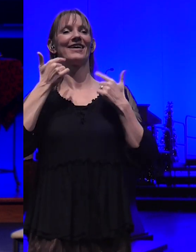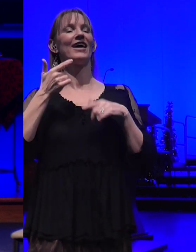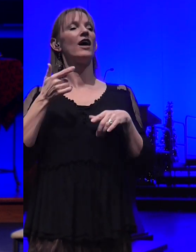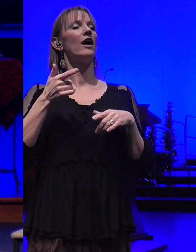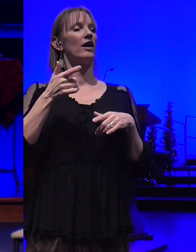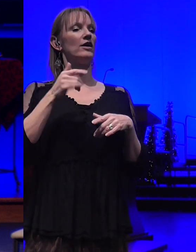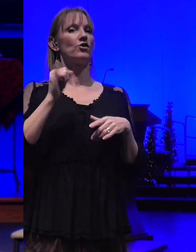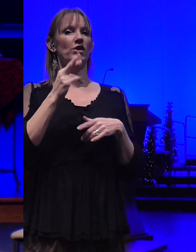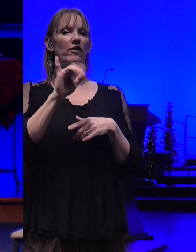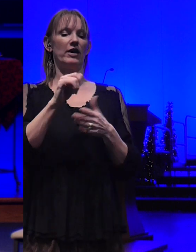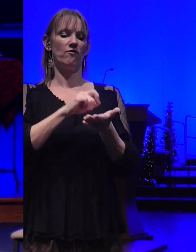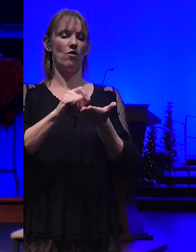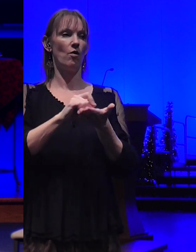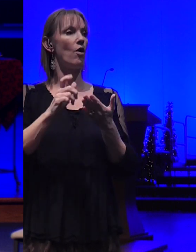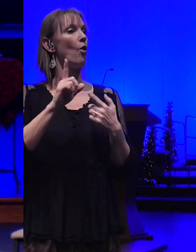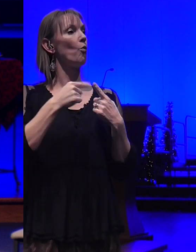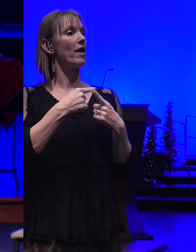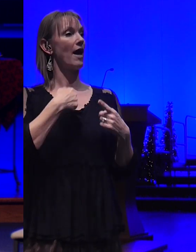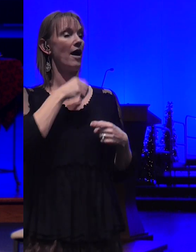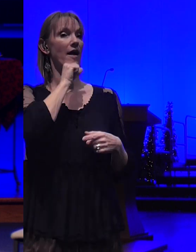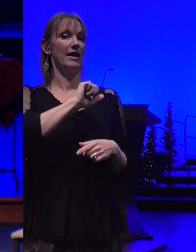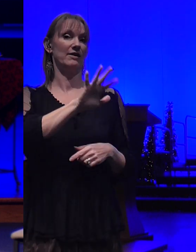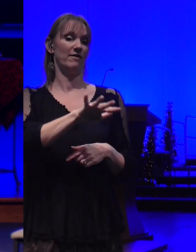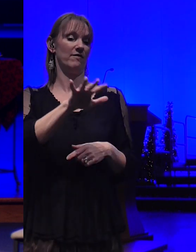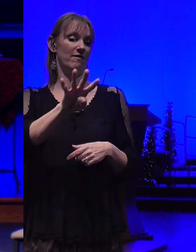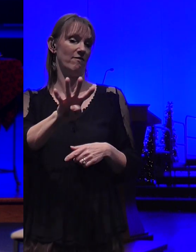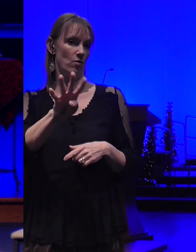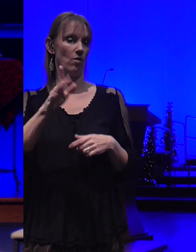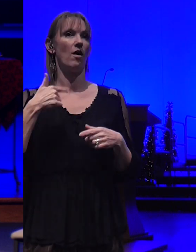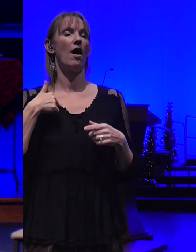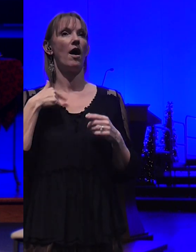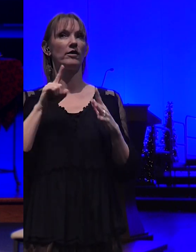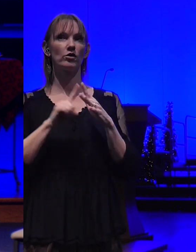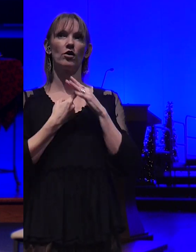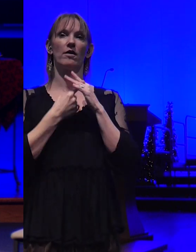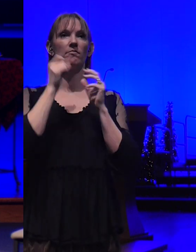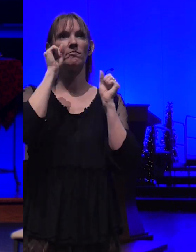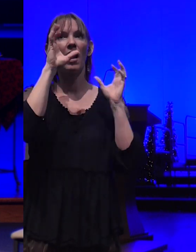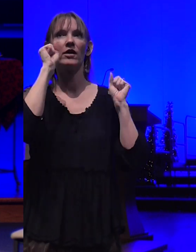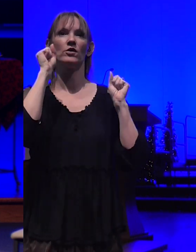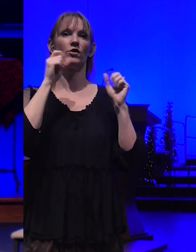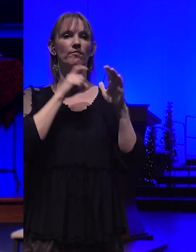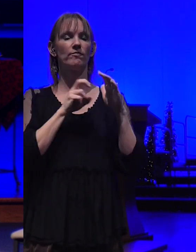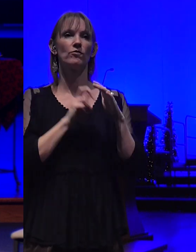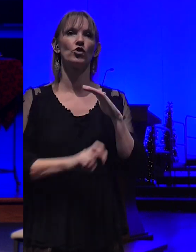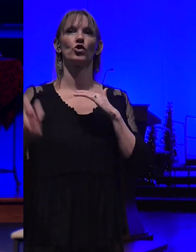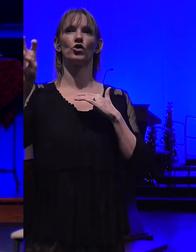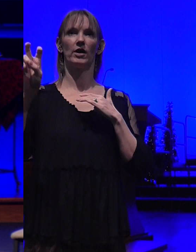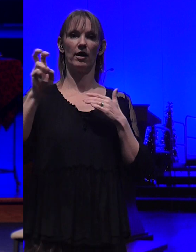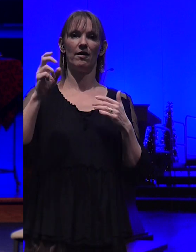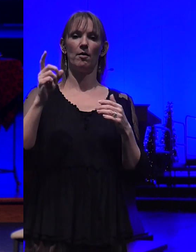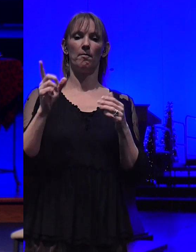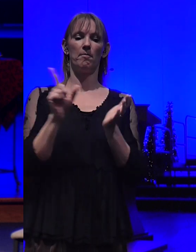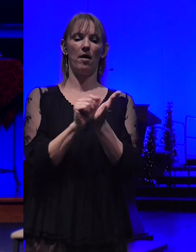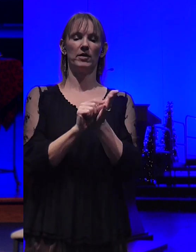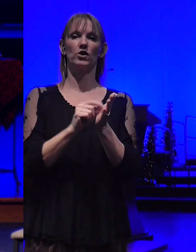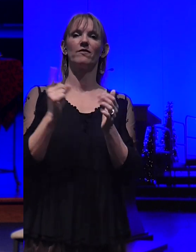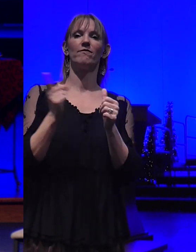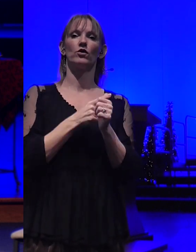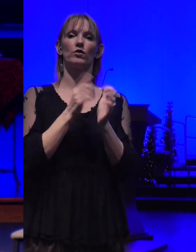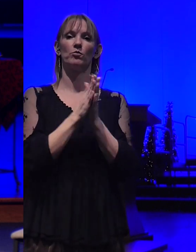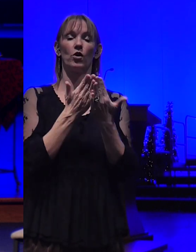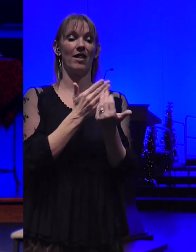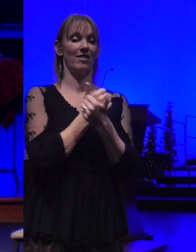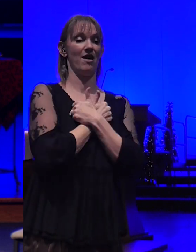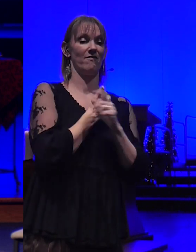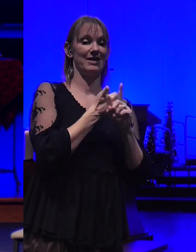he writes this: when I was 54 years old, I embarked on a miraculous journey that began with the publication of my first book, Love is Letting